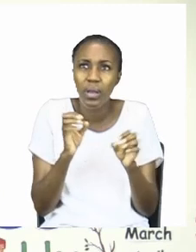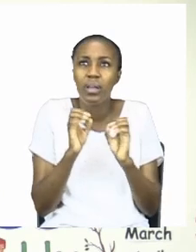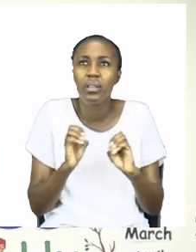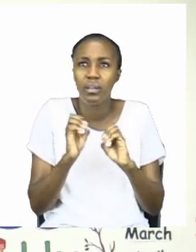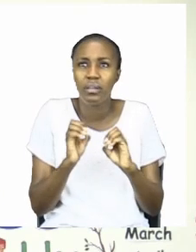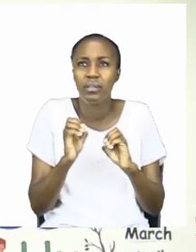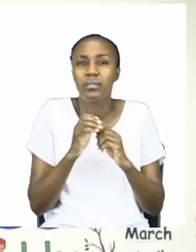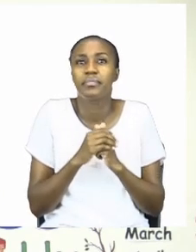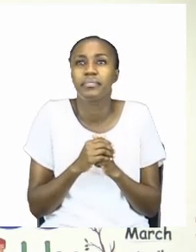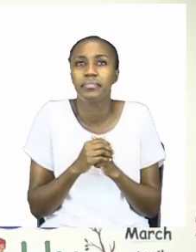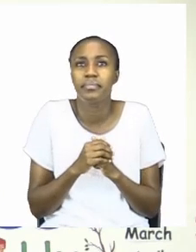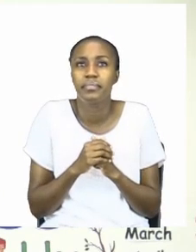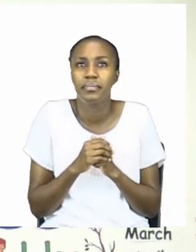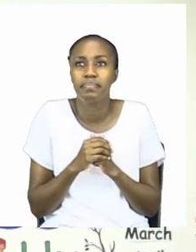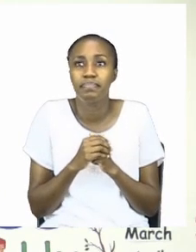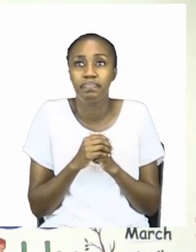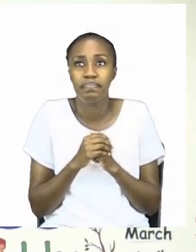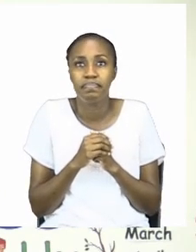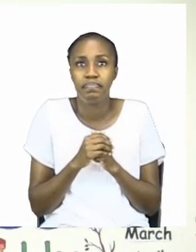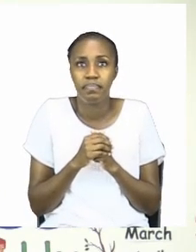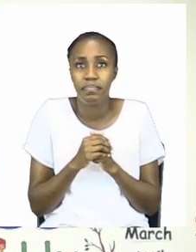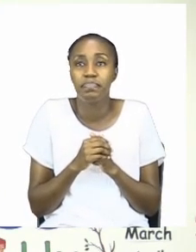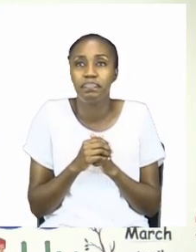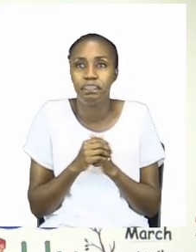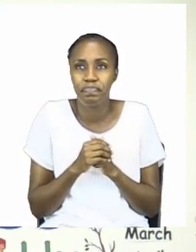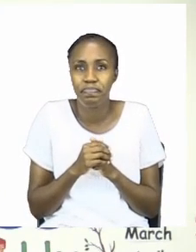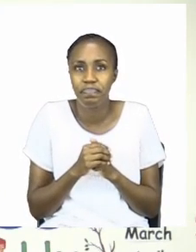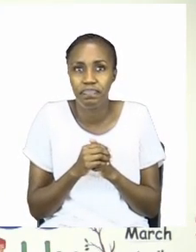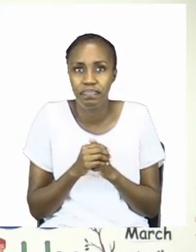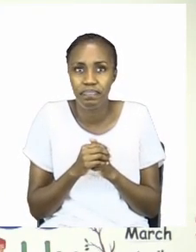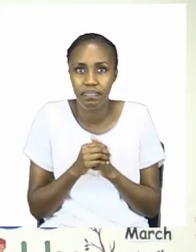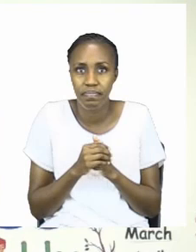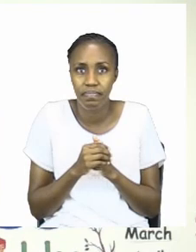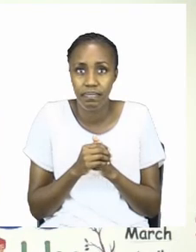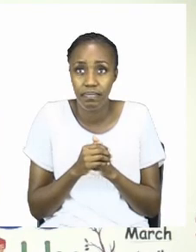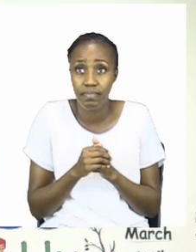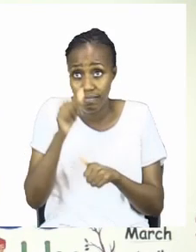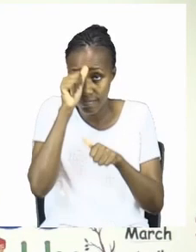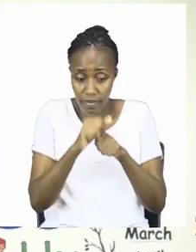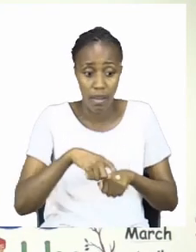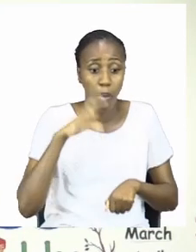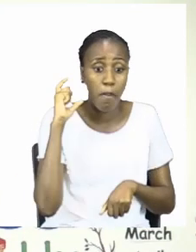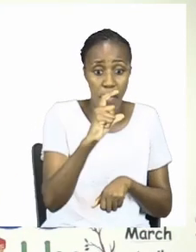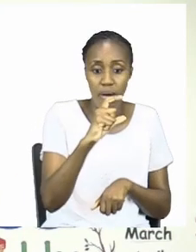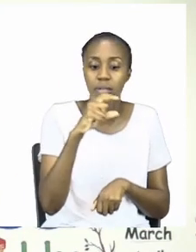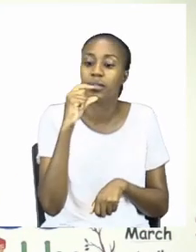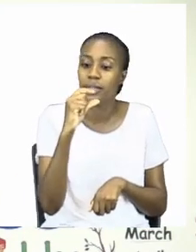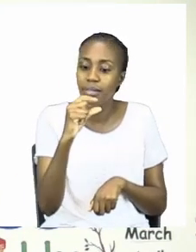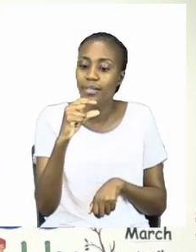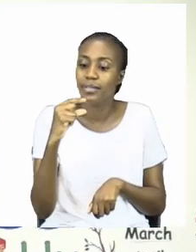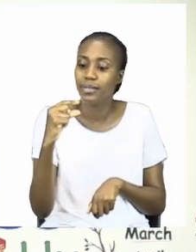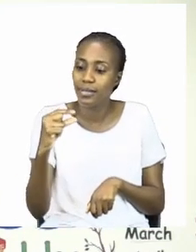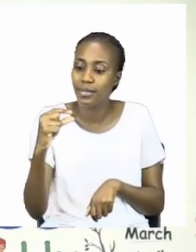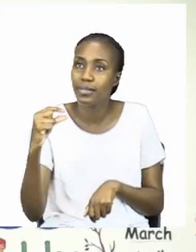Now before you cut out all your pictures and paste them, remember, from the biggest to the smallest,